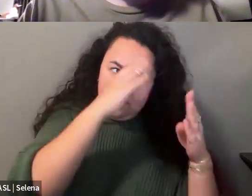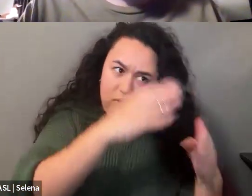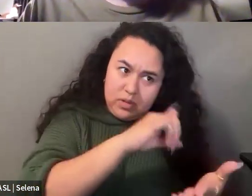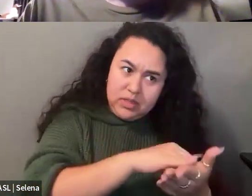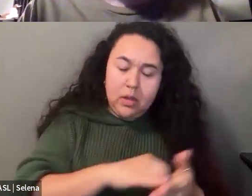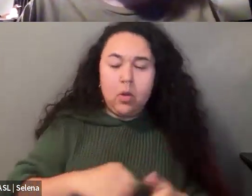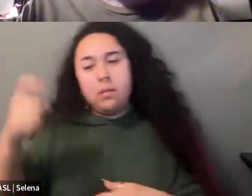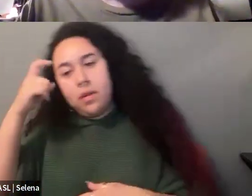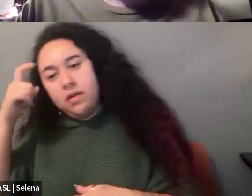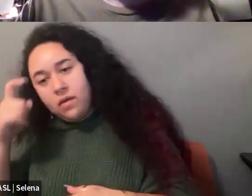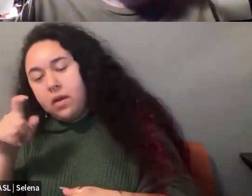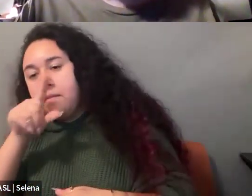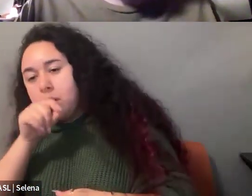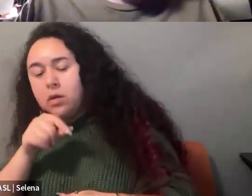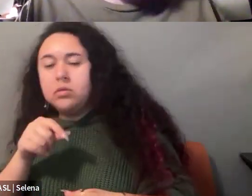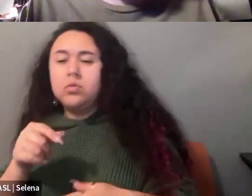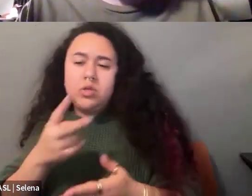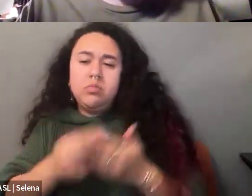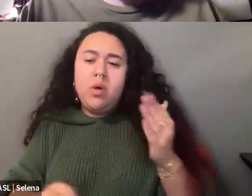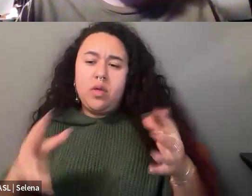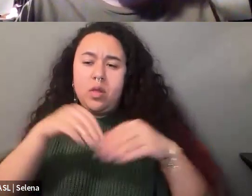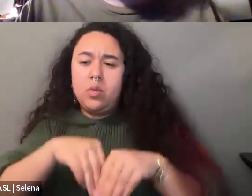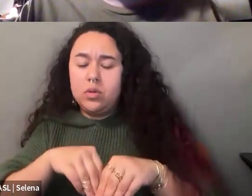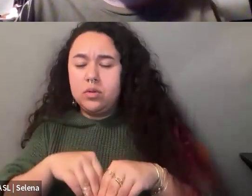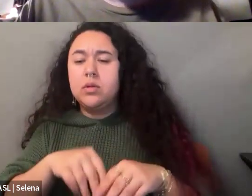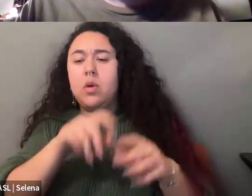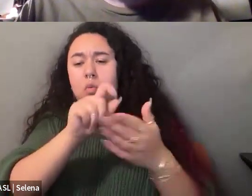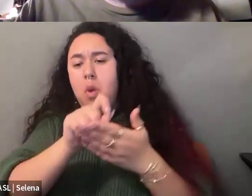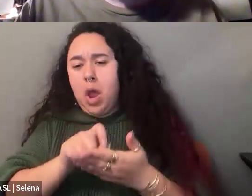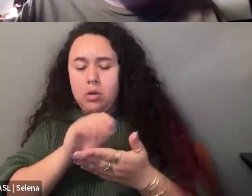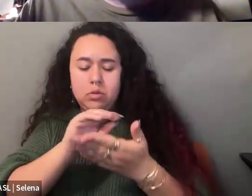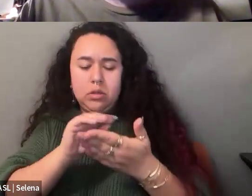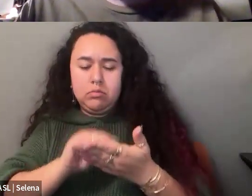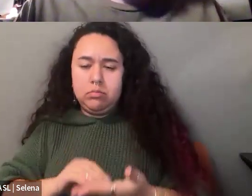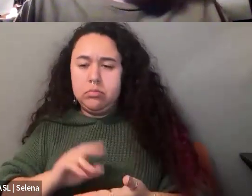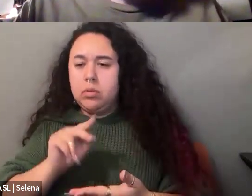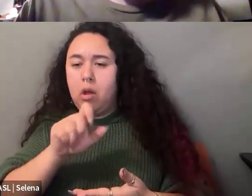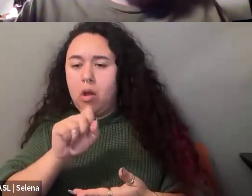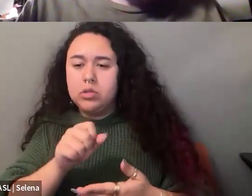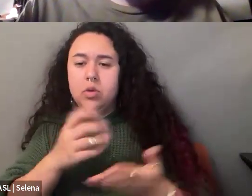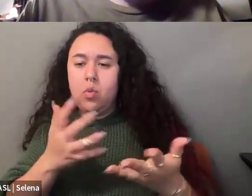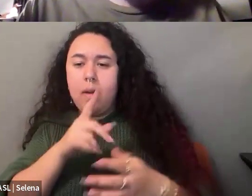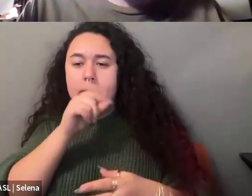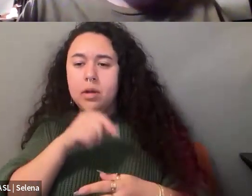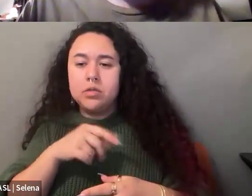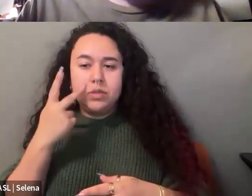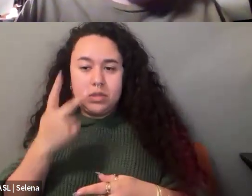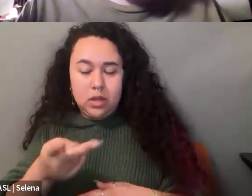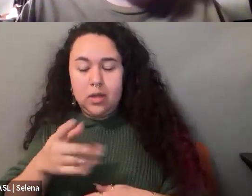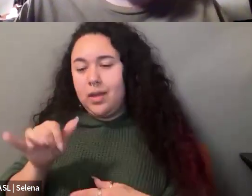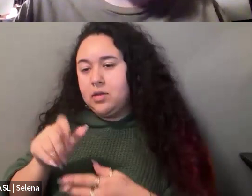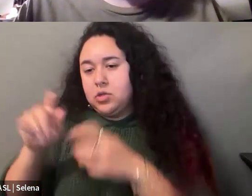combination of both, keeping note of the birds we're seeing, but then also describing what each bird was like. And I